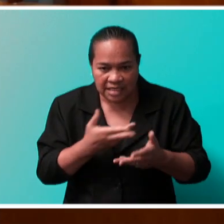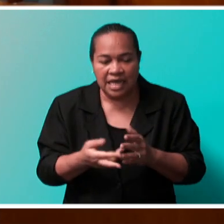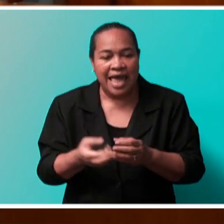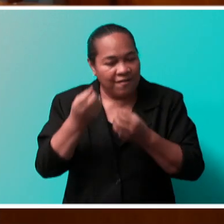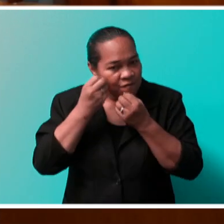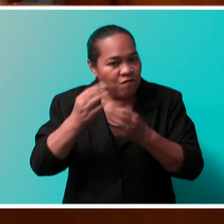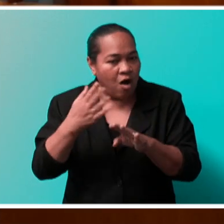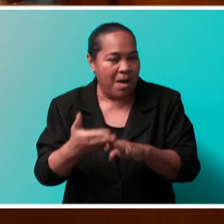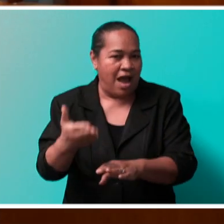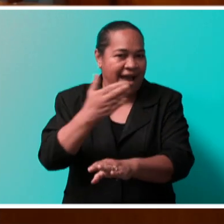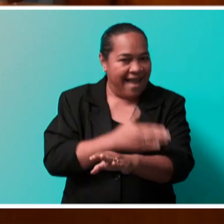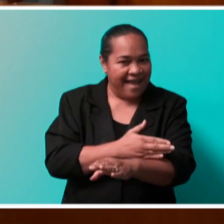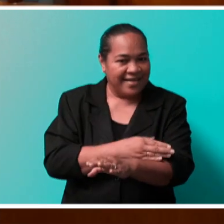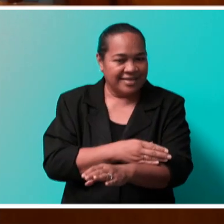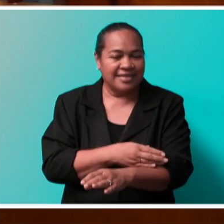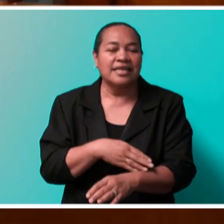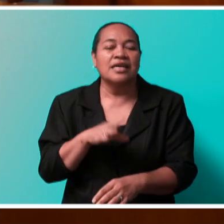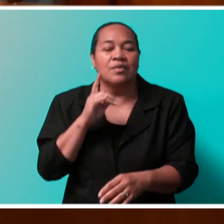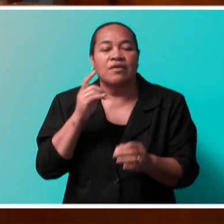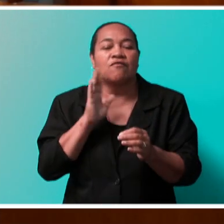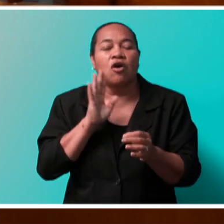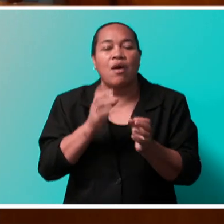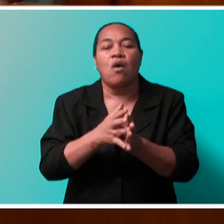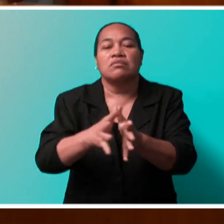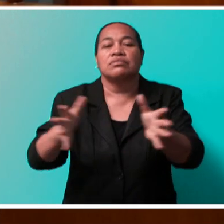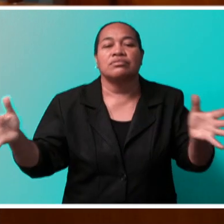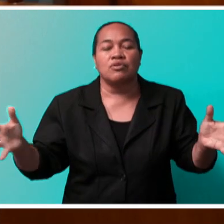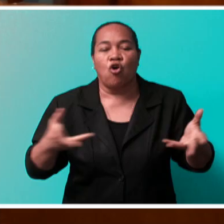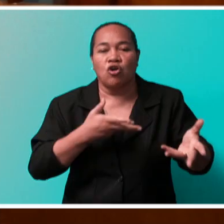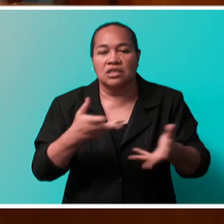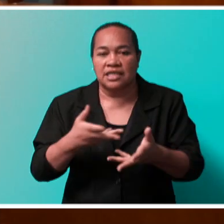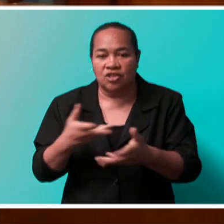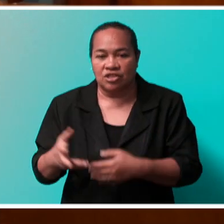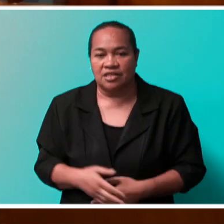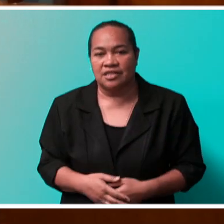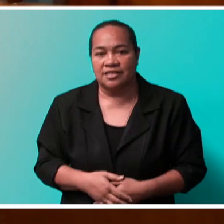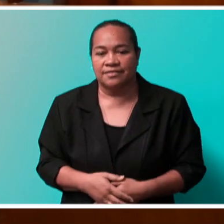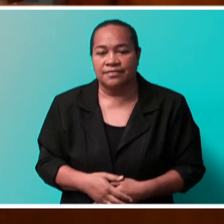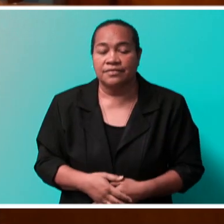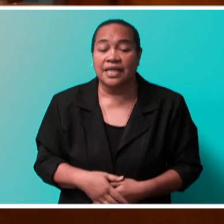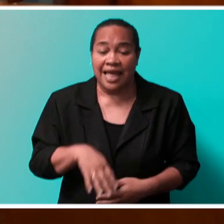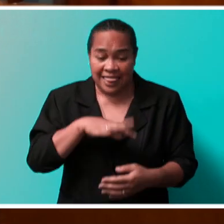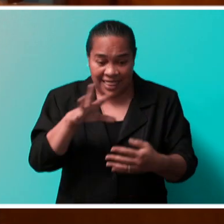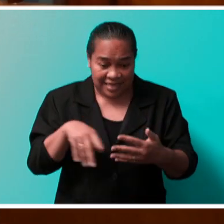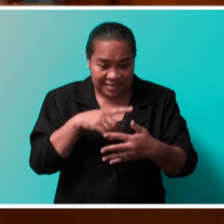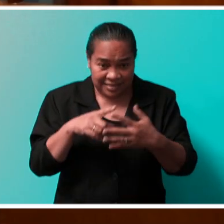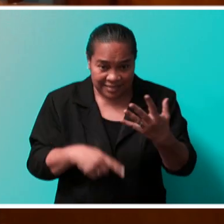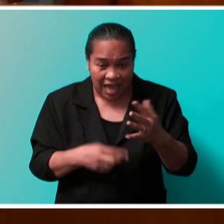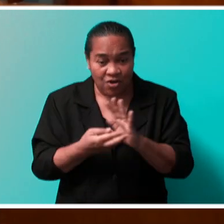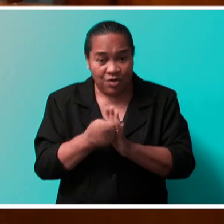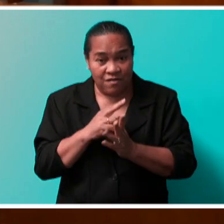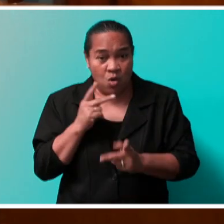ahead of the wider public consultation. Honorable Madam Deputy Speaker, this constitutional review